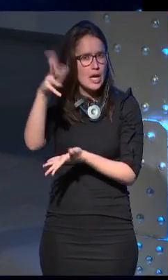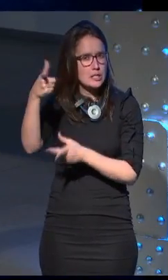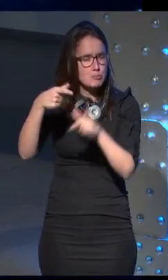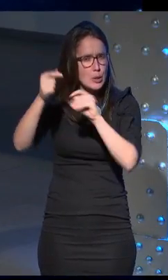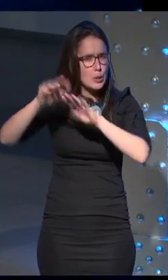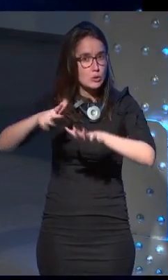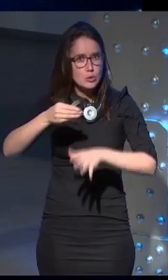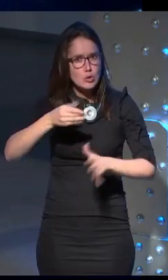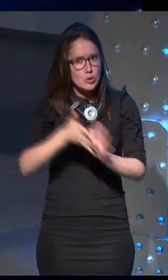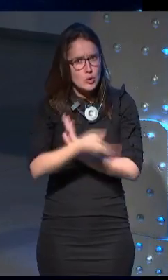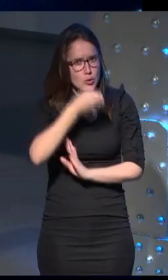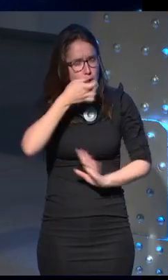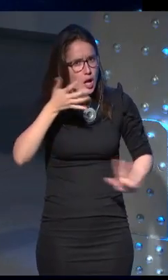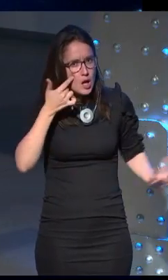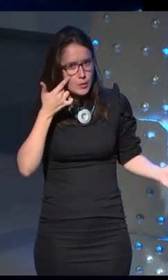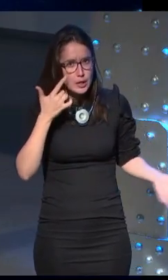one.